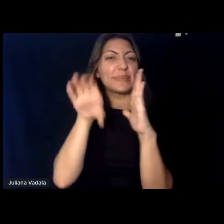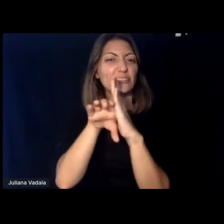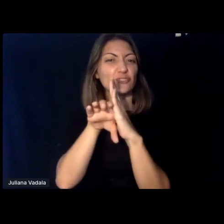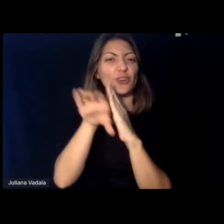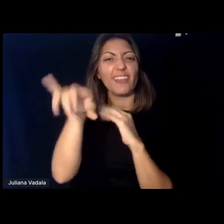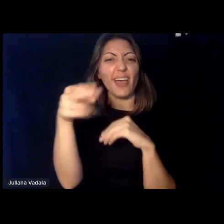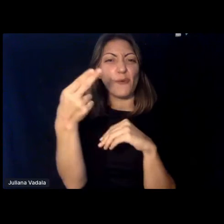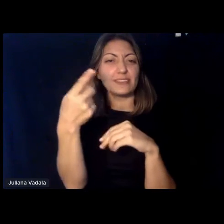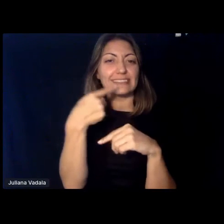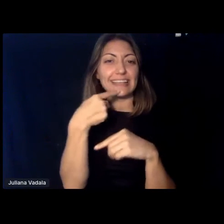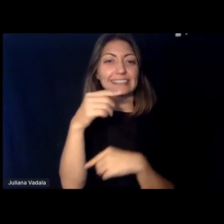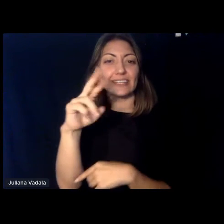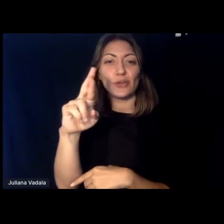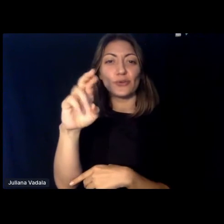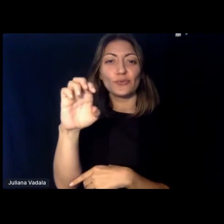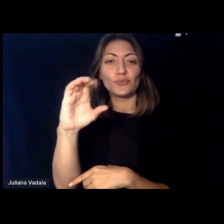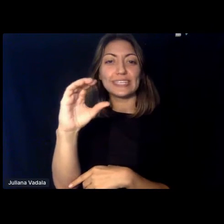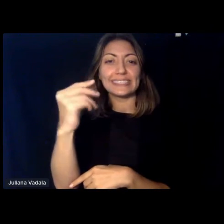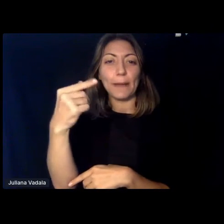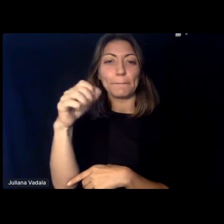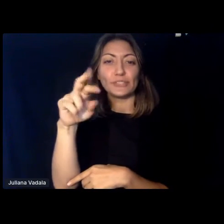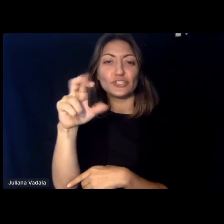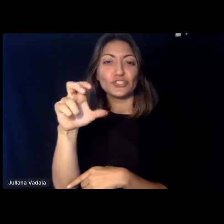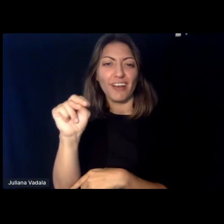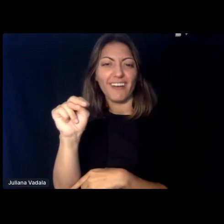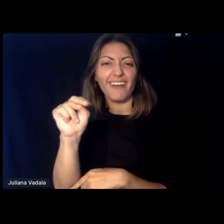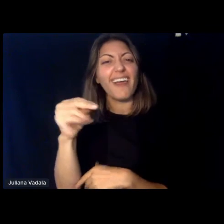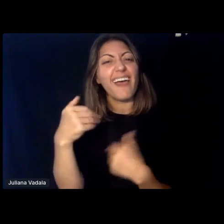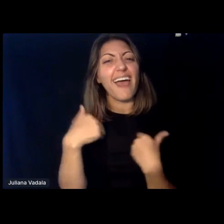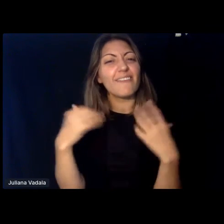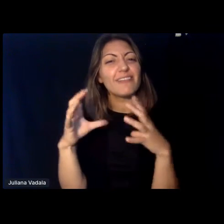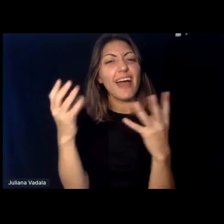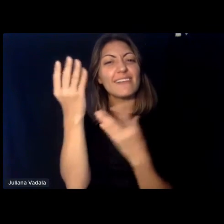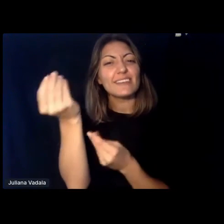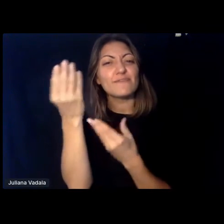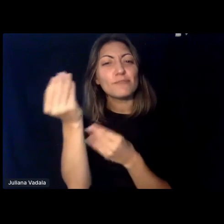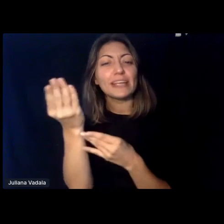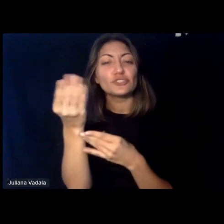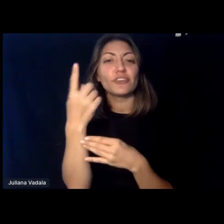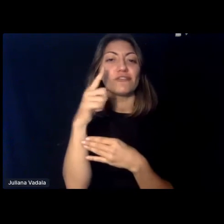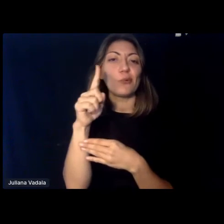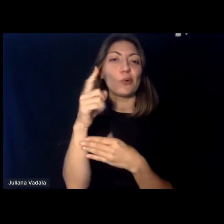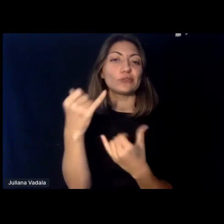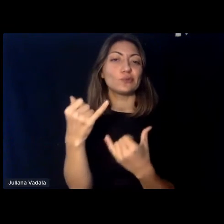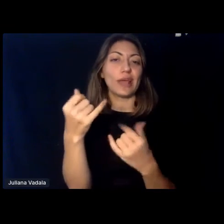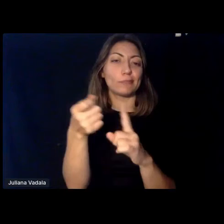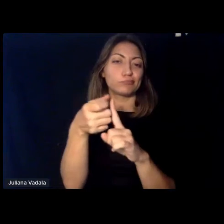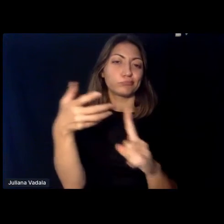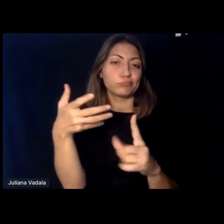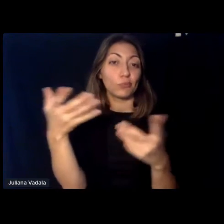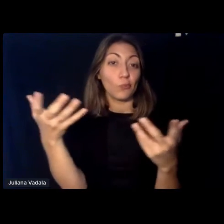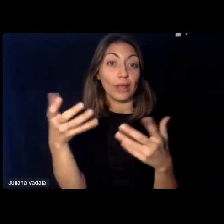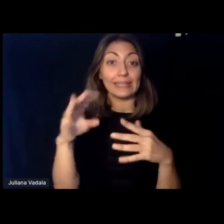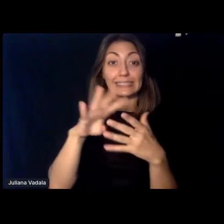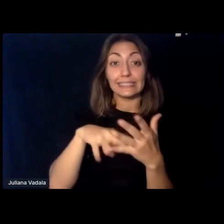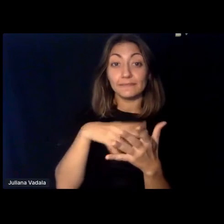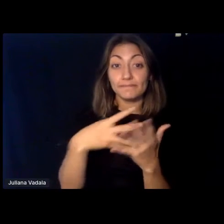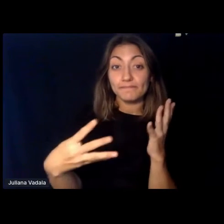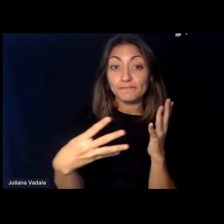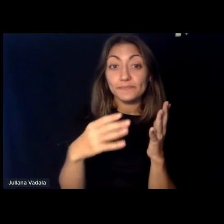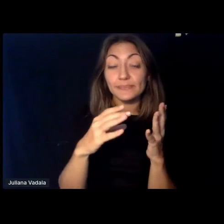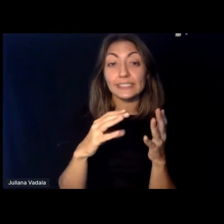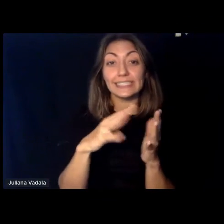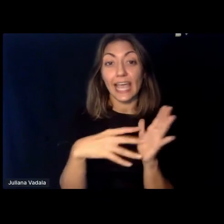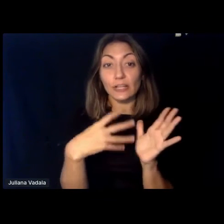it's where you landed on. It has a lot of information for today, like the schedule. It also has a link to some tech